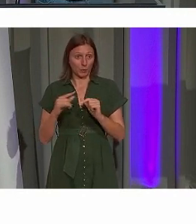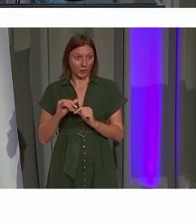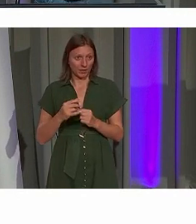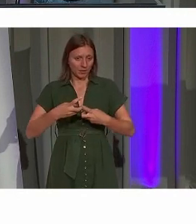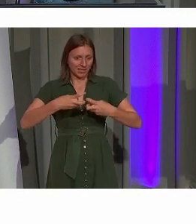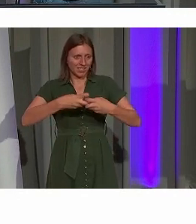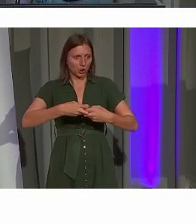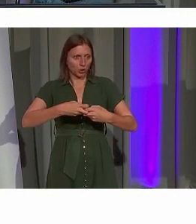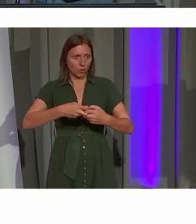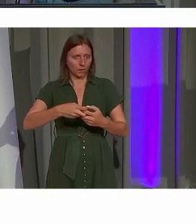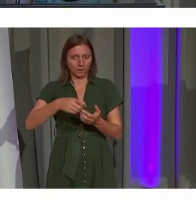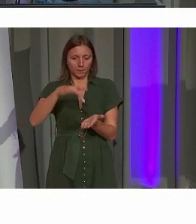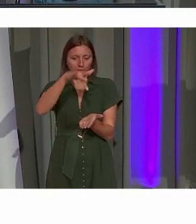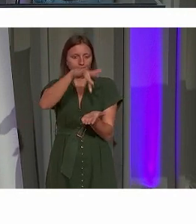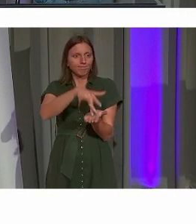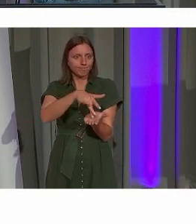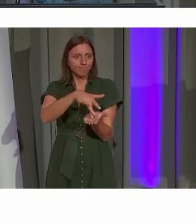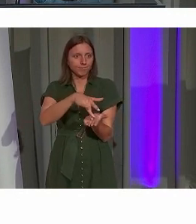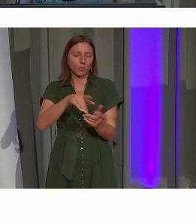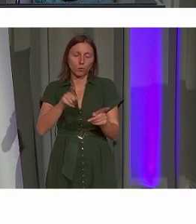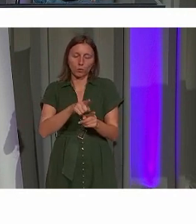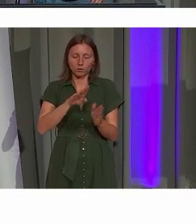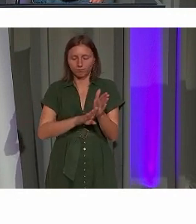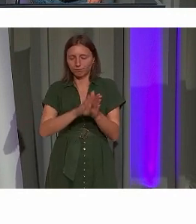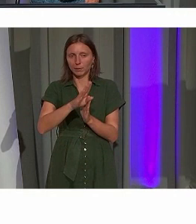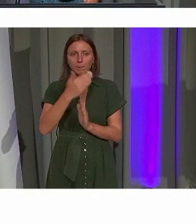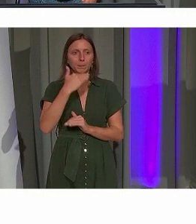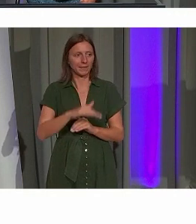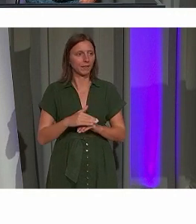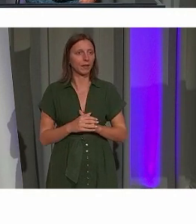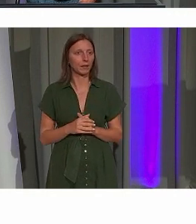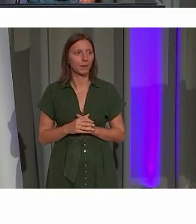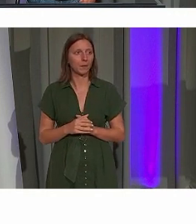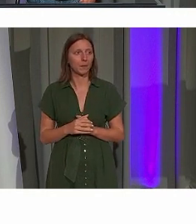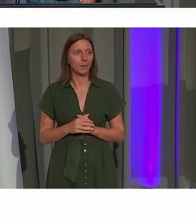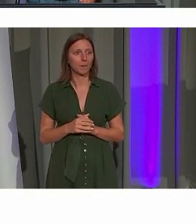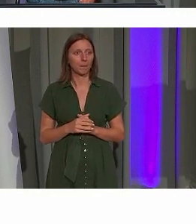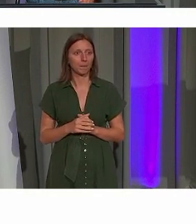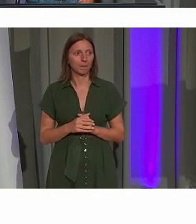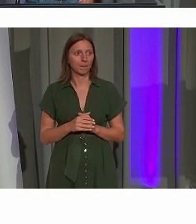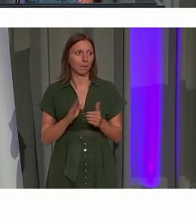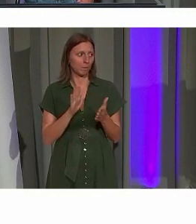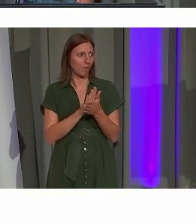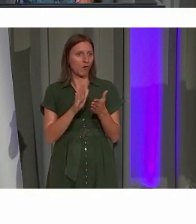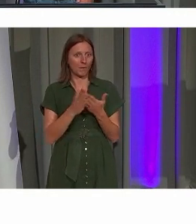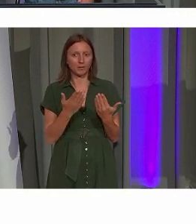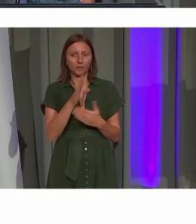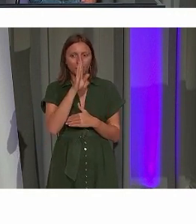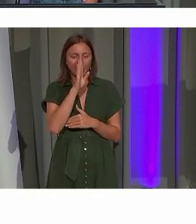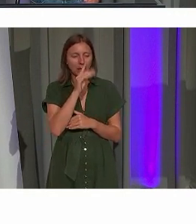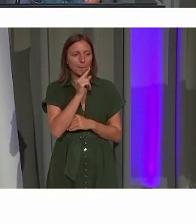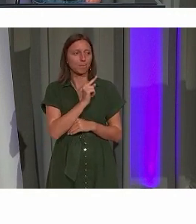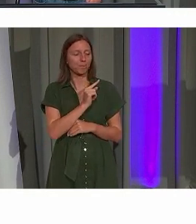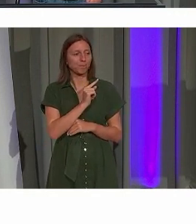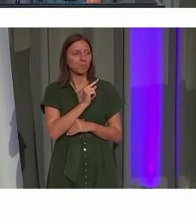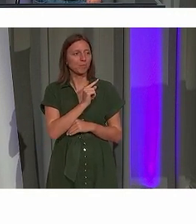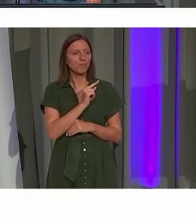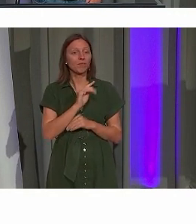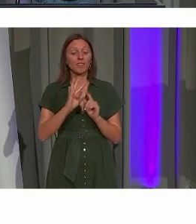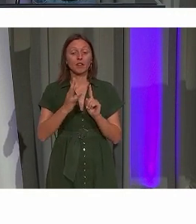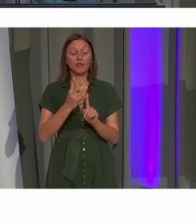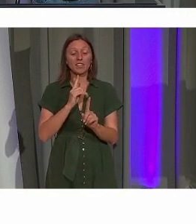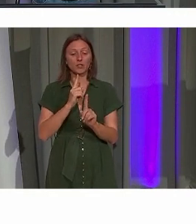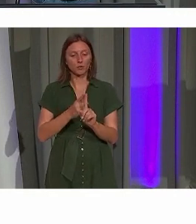baggies. So when we talk about the train station as an important connection